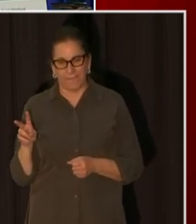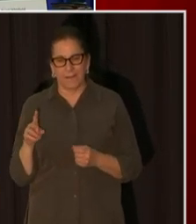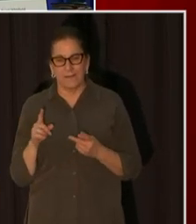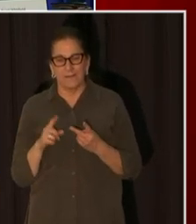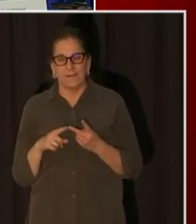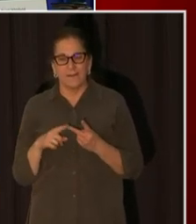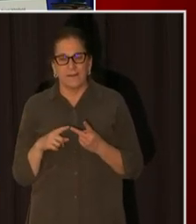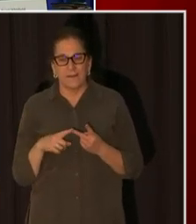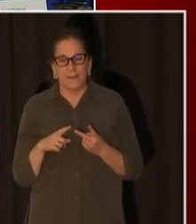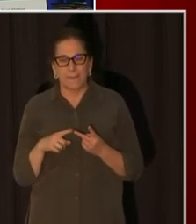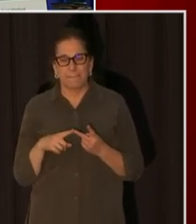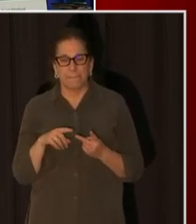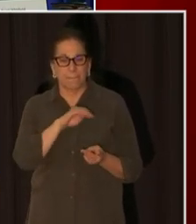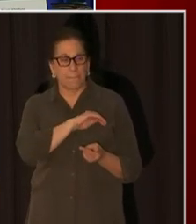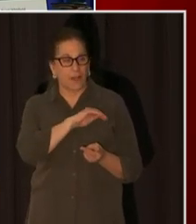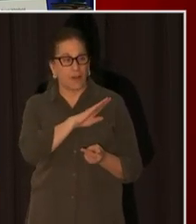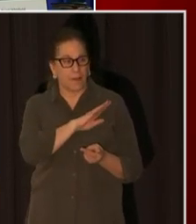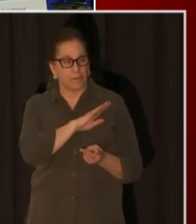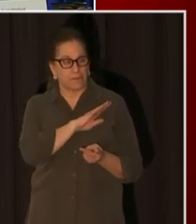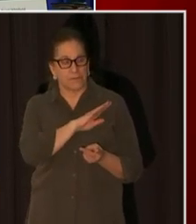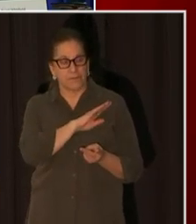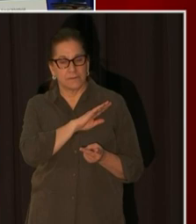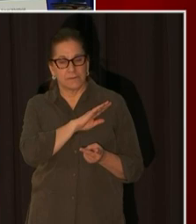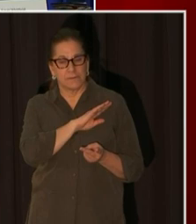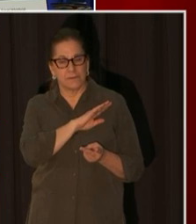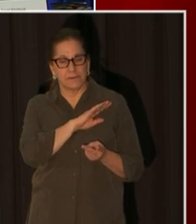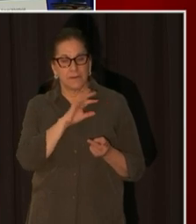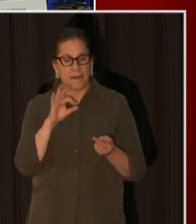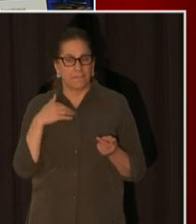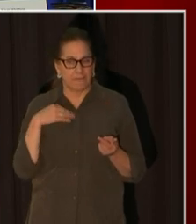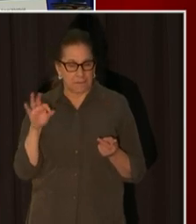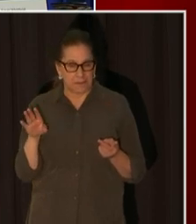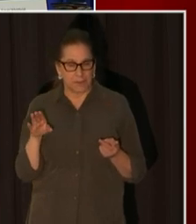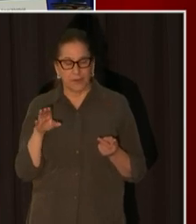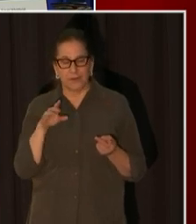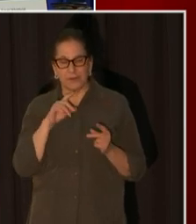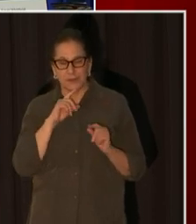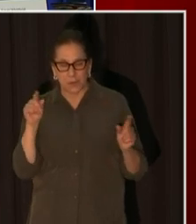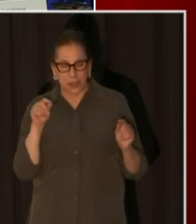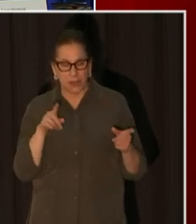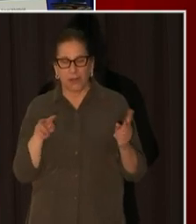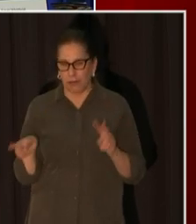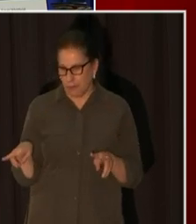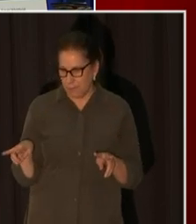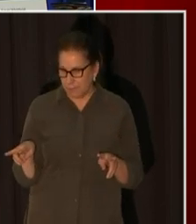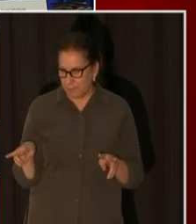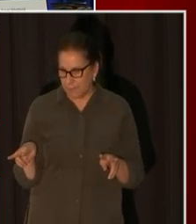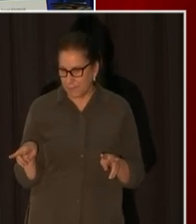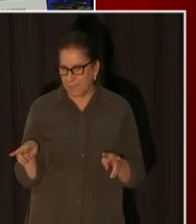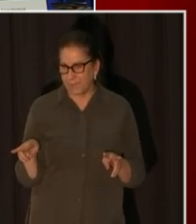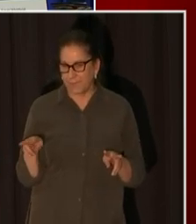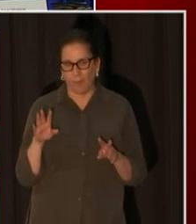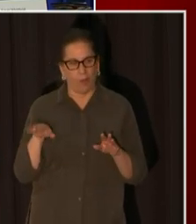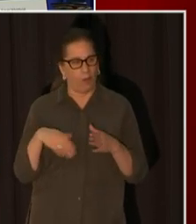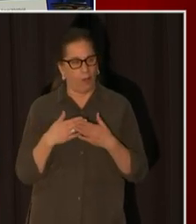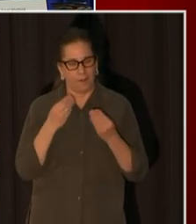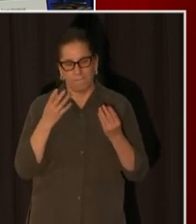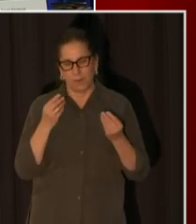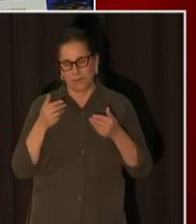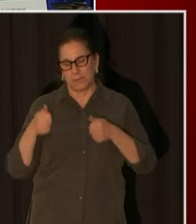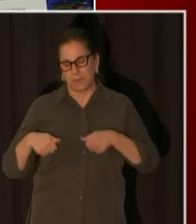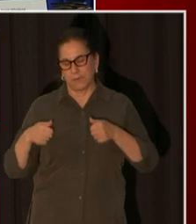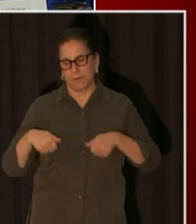But right now, call up and say the truth. I don't have it, I can't pay. Start the conversation there. Well, and we did